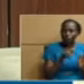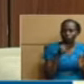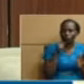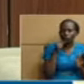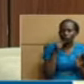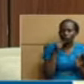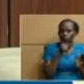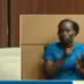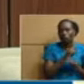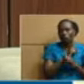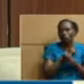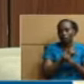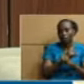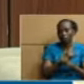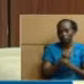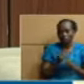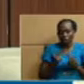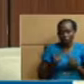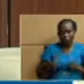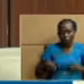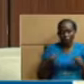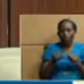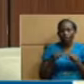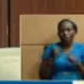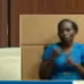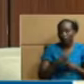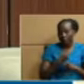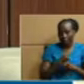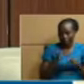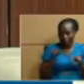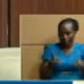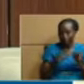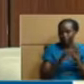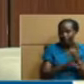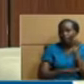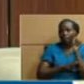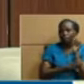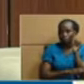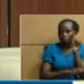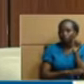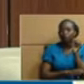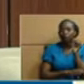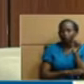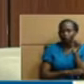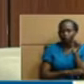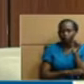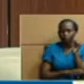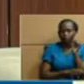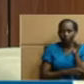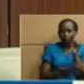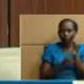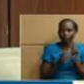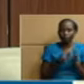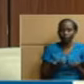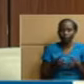are working on or from within in this country is catered for under the expanding under